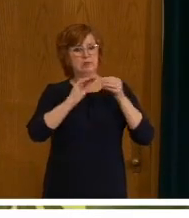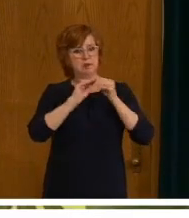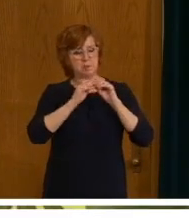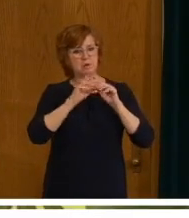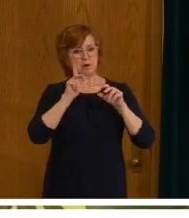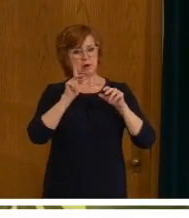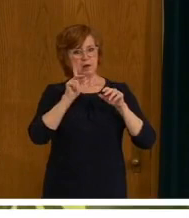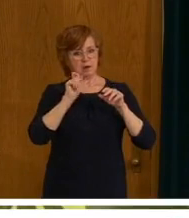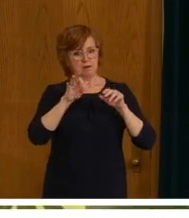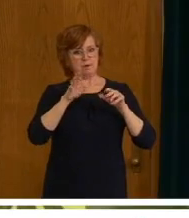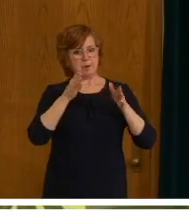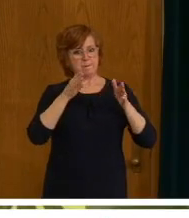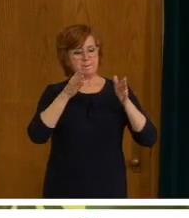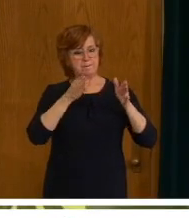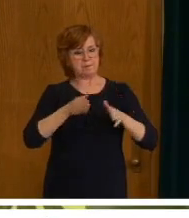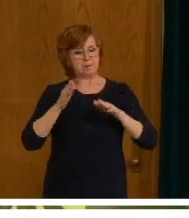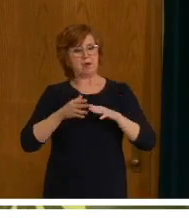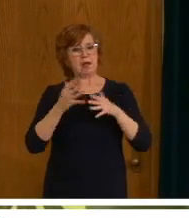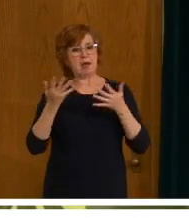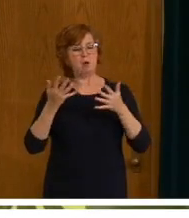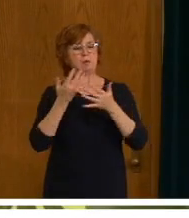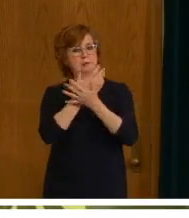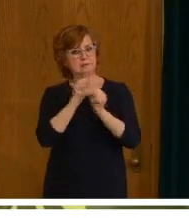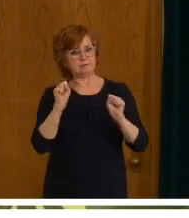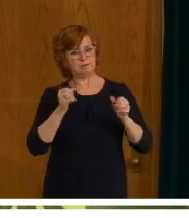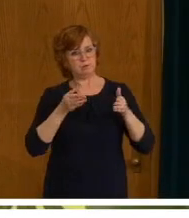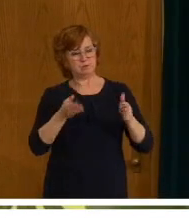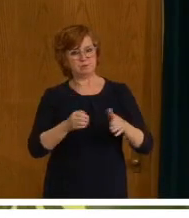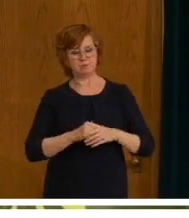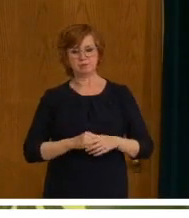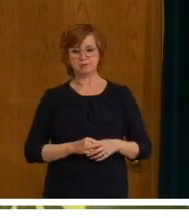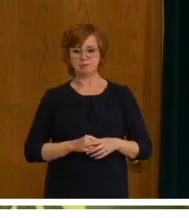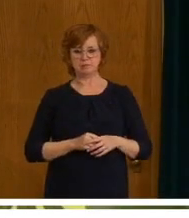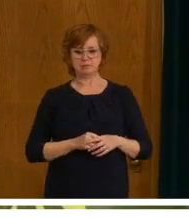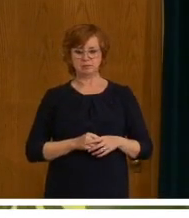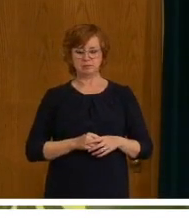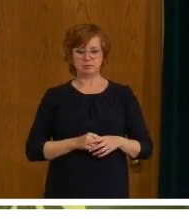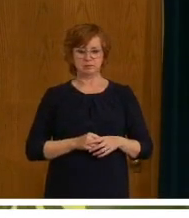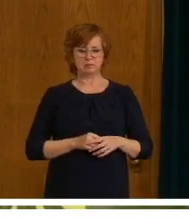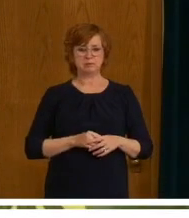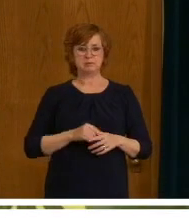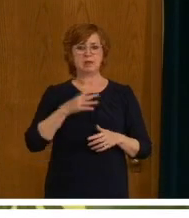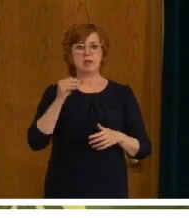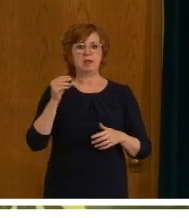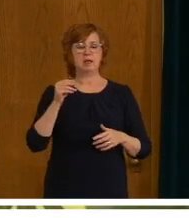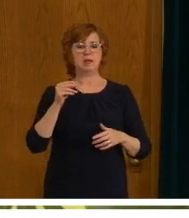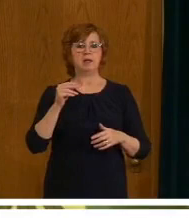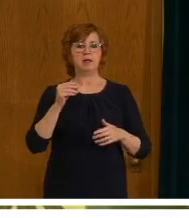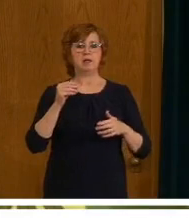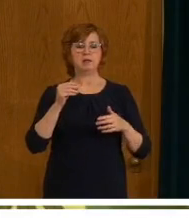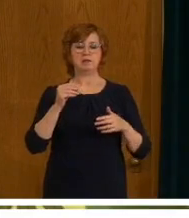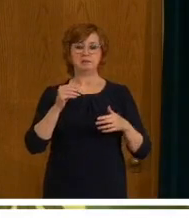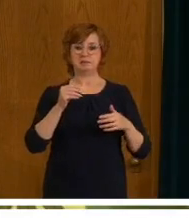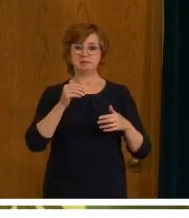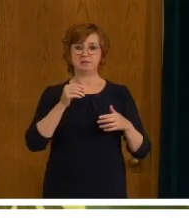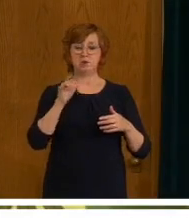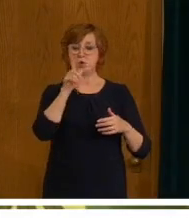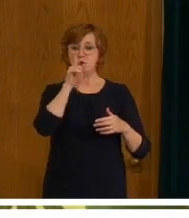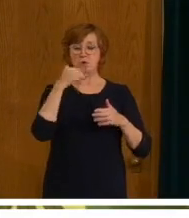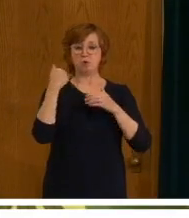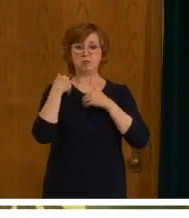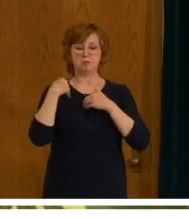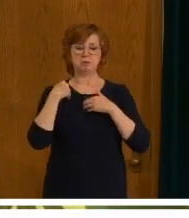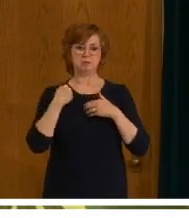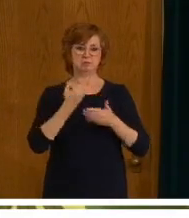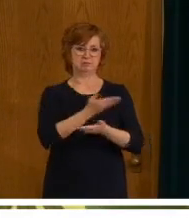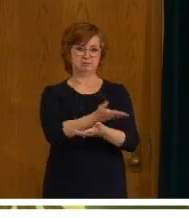think lastly, it was going to be up to Saskatchewan people on how comfortable they are, attending, for example, a